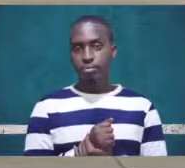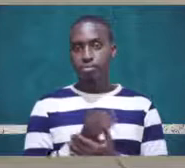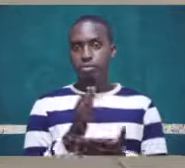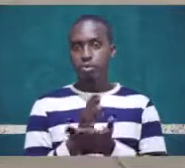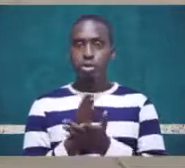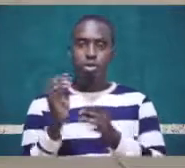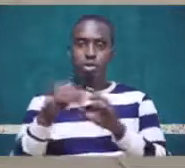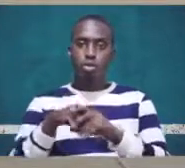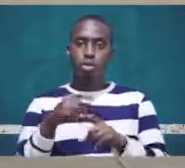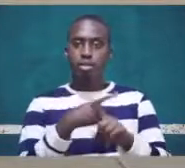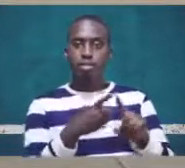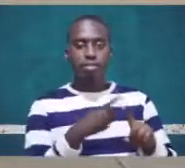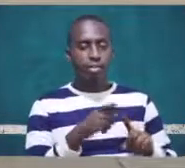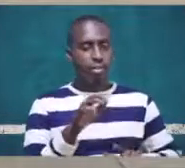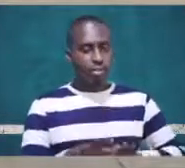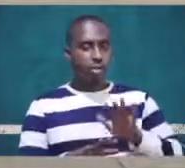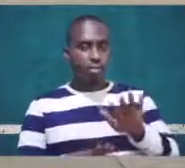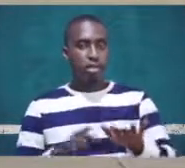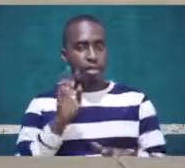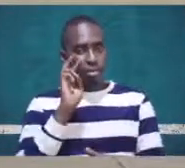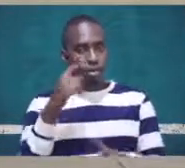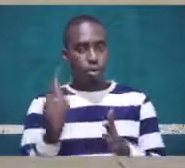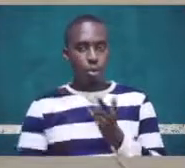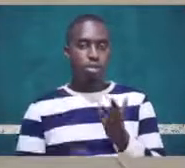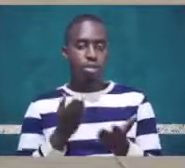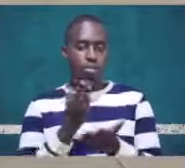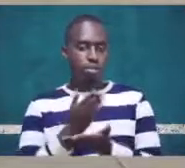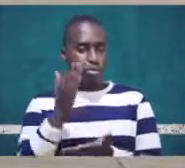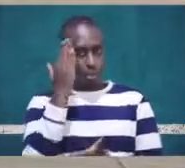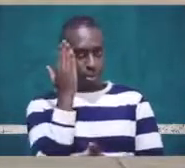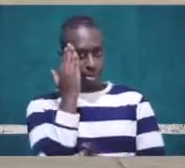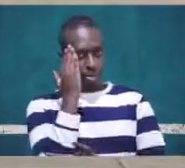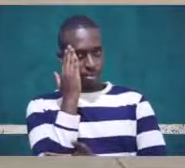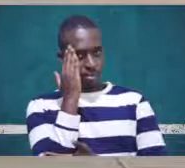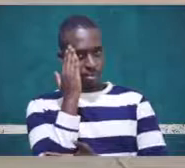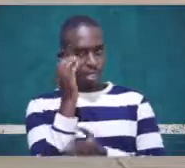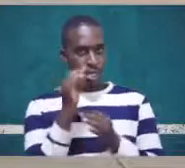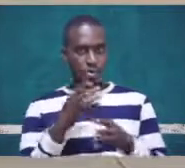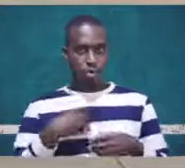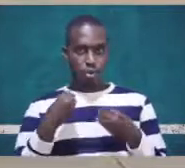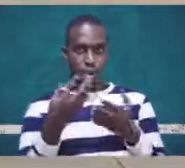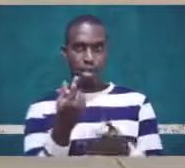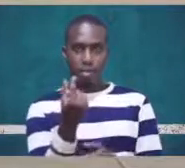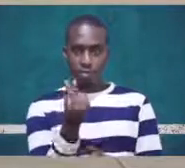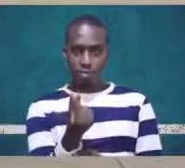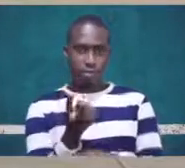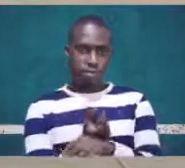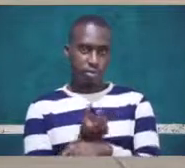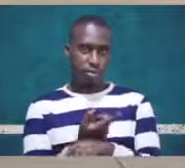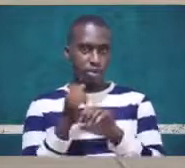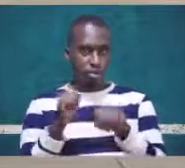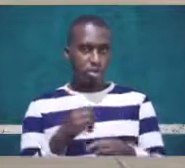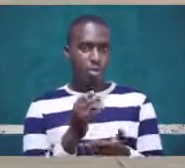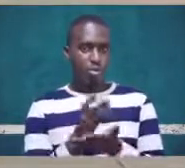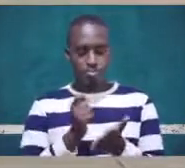actually go into different steps and see what you are supposed to learn. And if I do give you a few seconds, you can